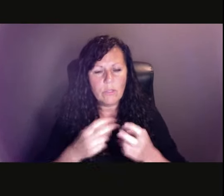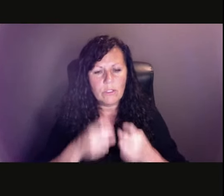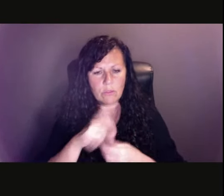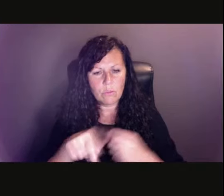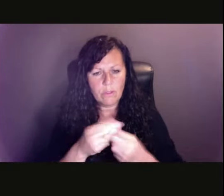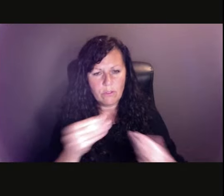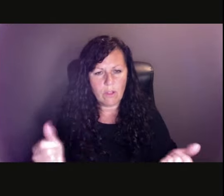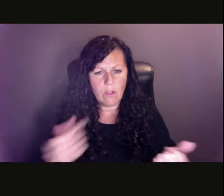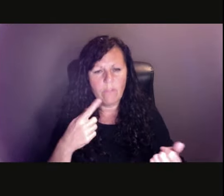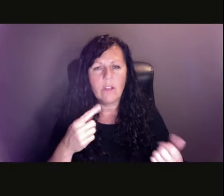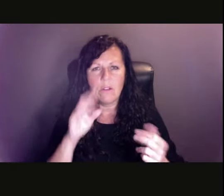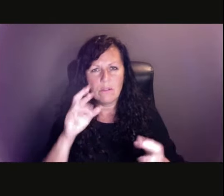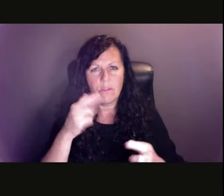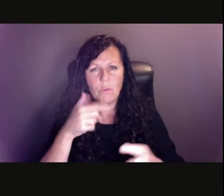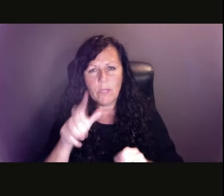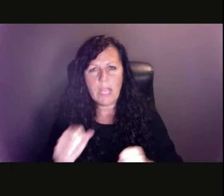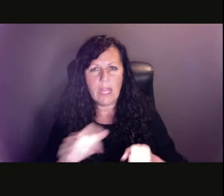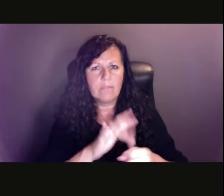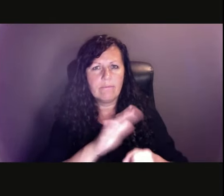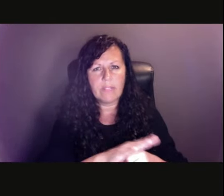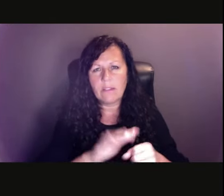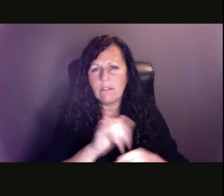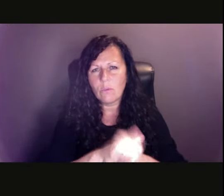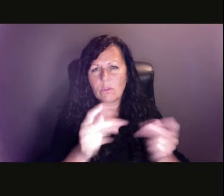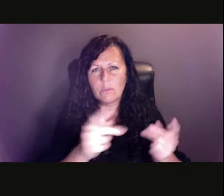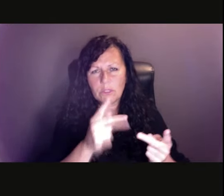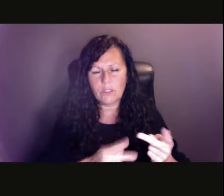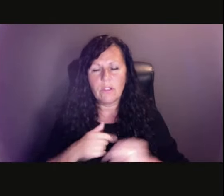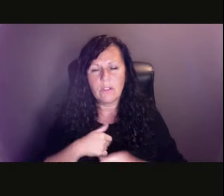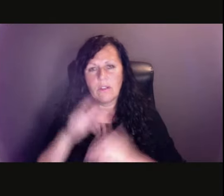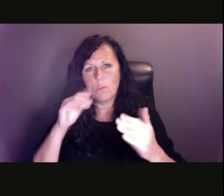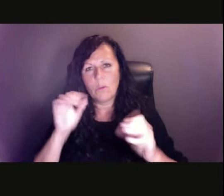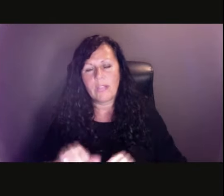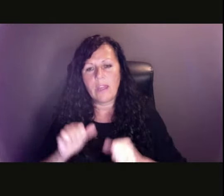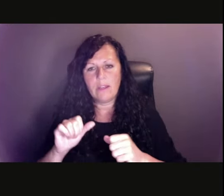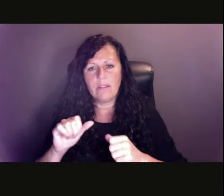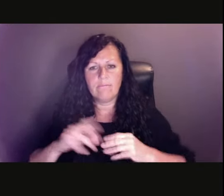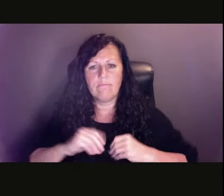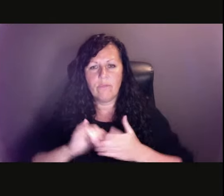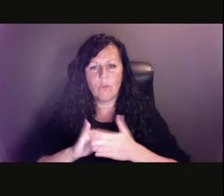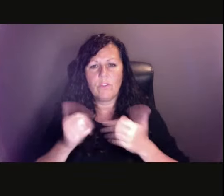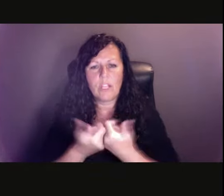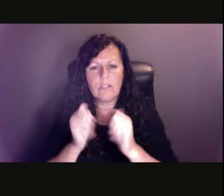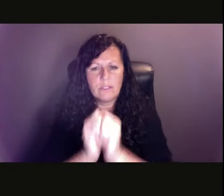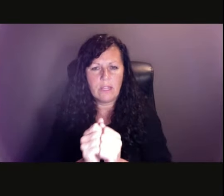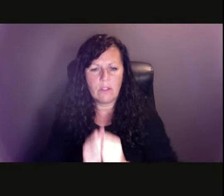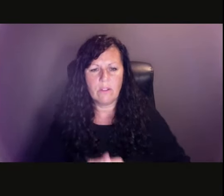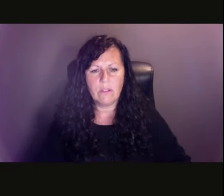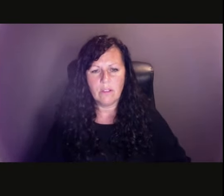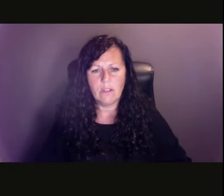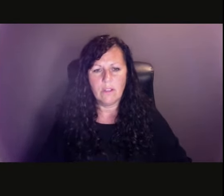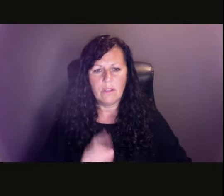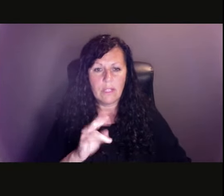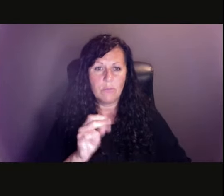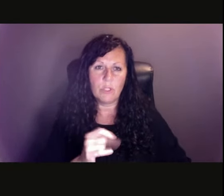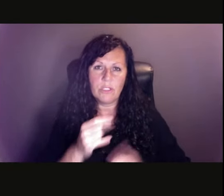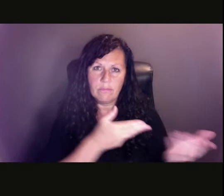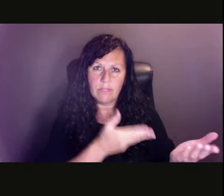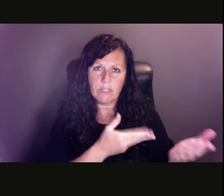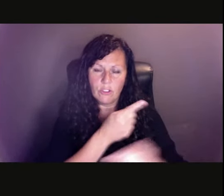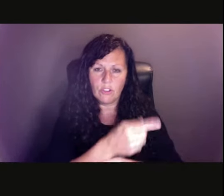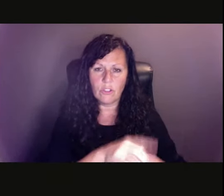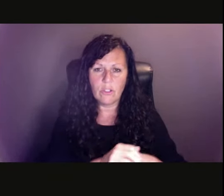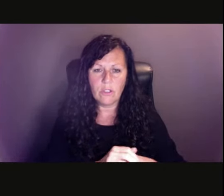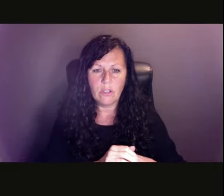appreciated. I'm confident that we can overcome these challenges together. This is Bridget right here in front of us. And I was just, I guess, okay, I didn't mean to out